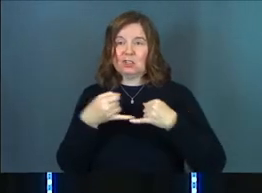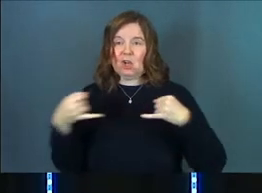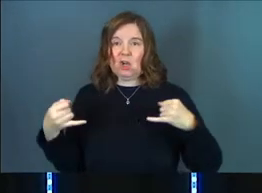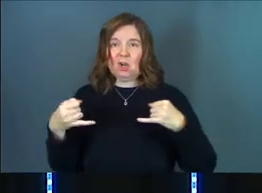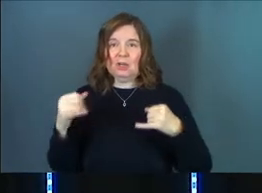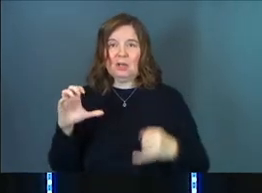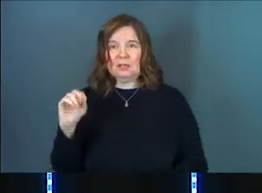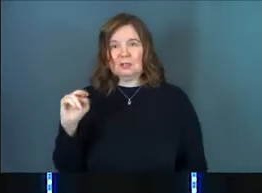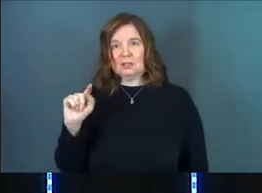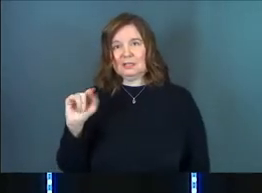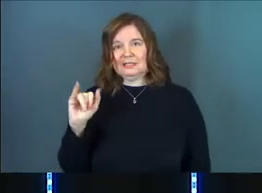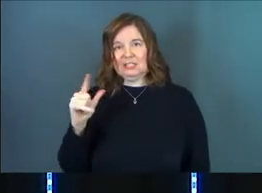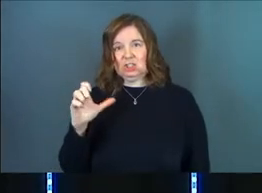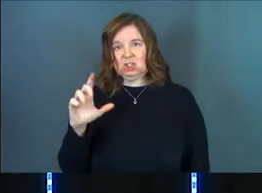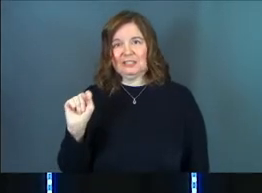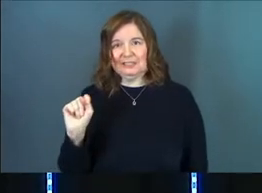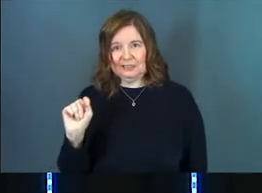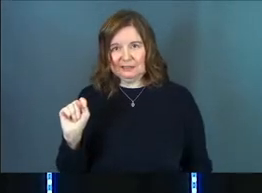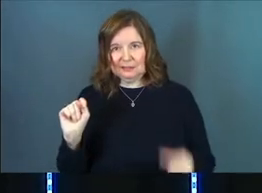here, contingent.